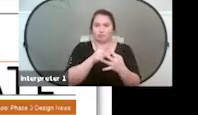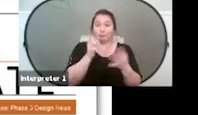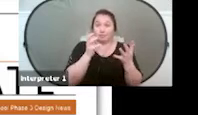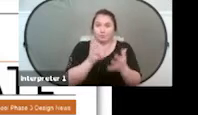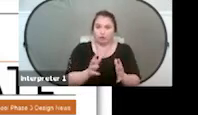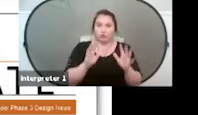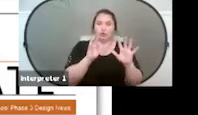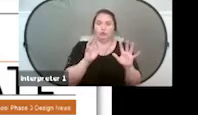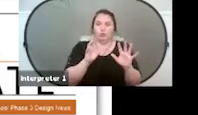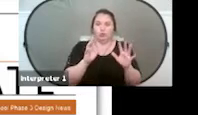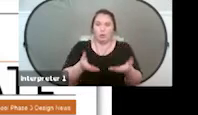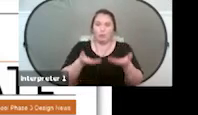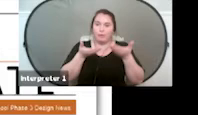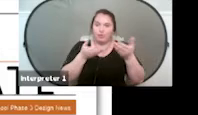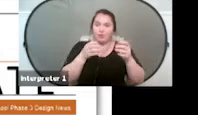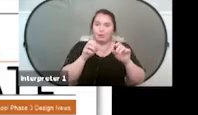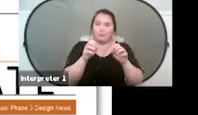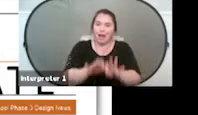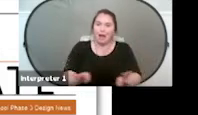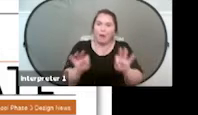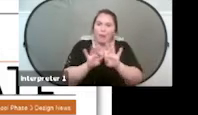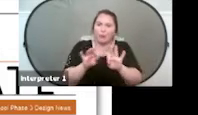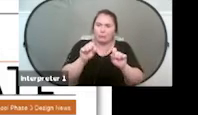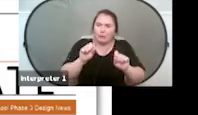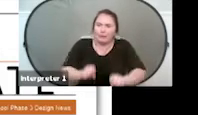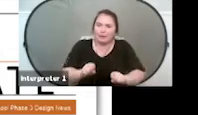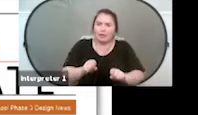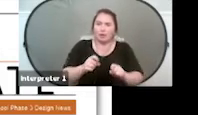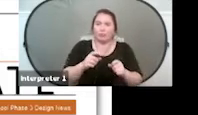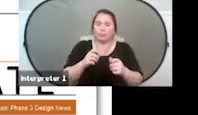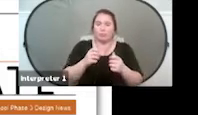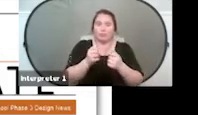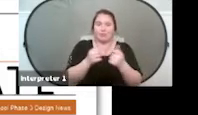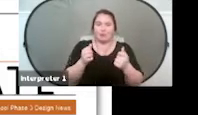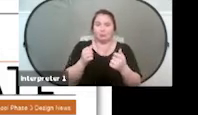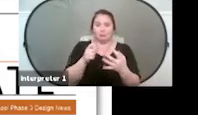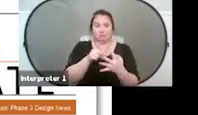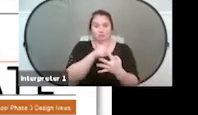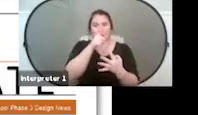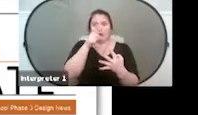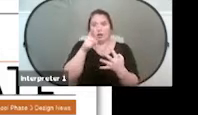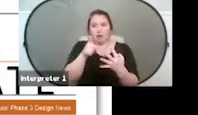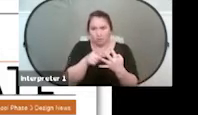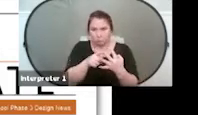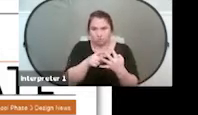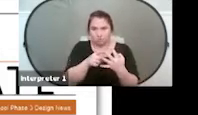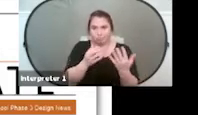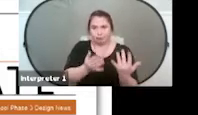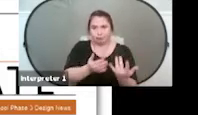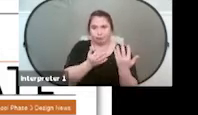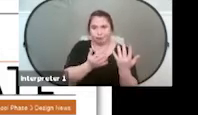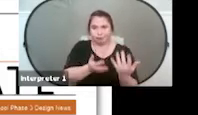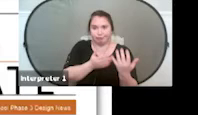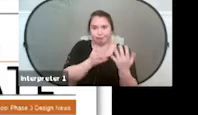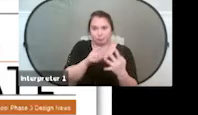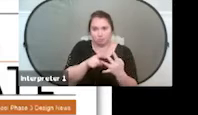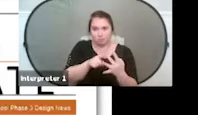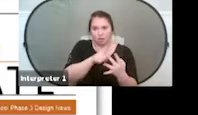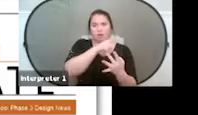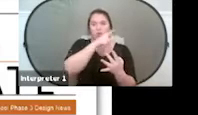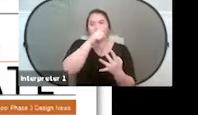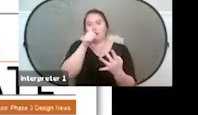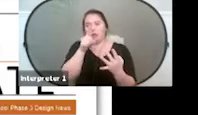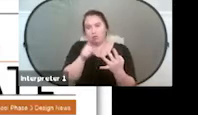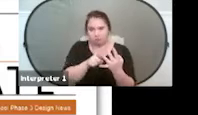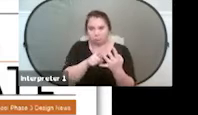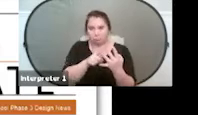successful and provide value without the next phase potentially happening for a while. So I would say that was the plan, is